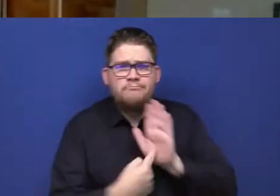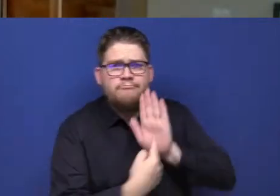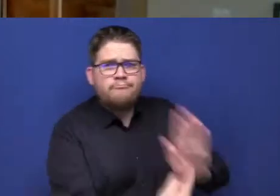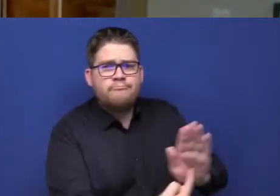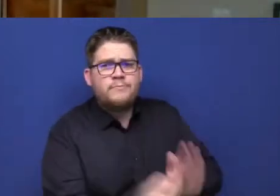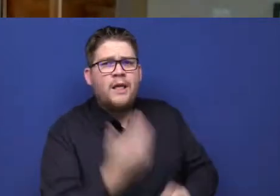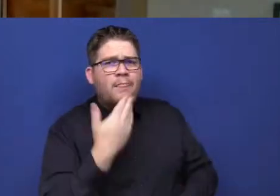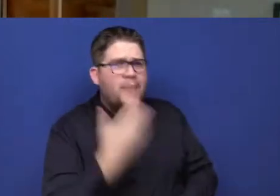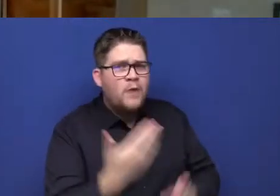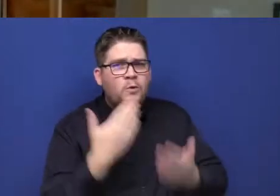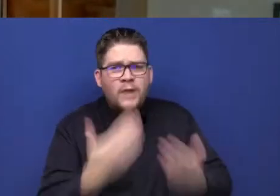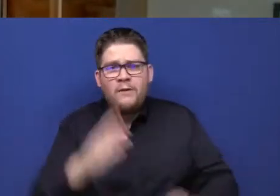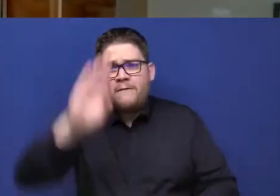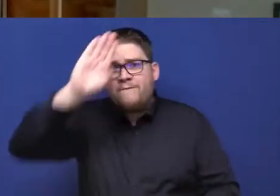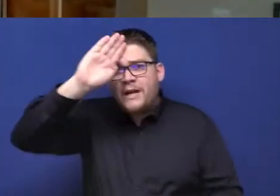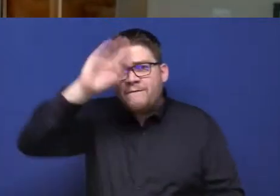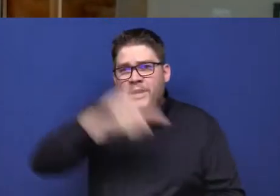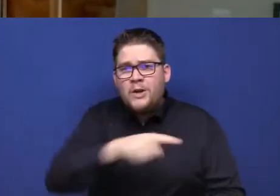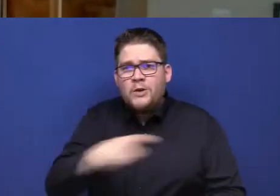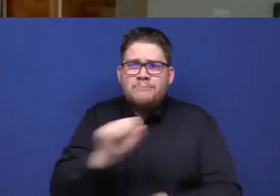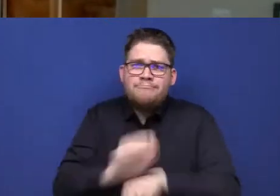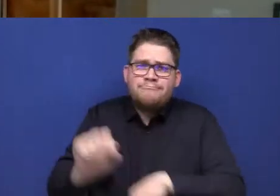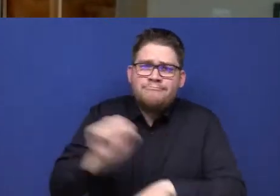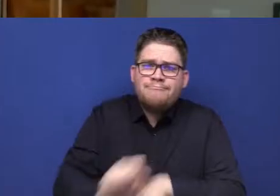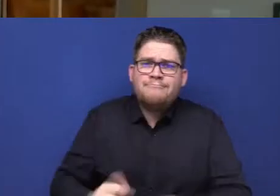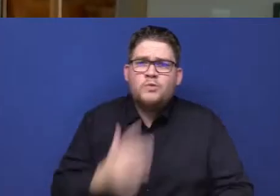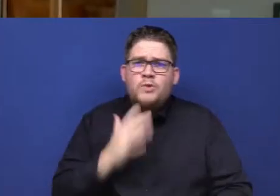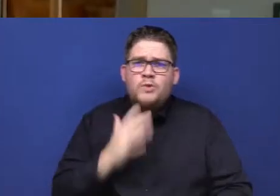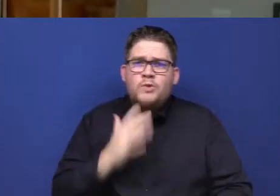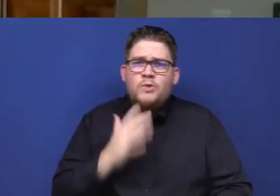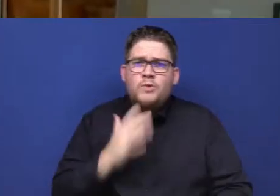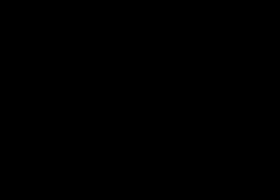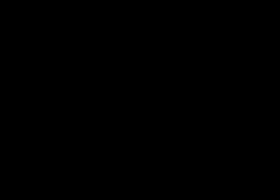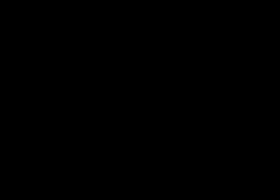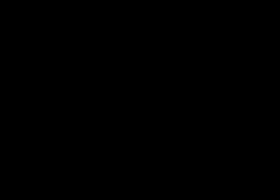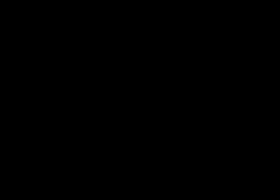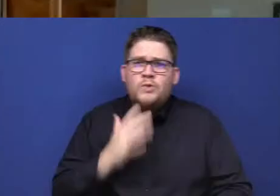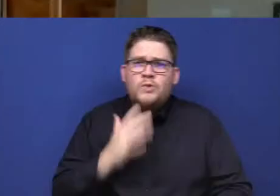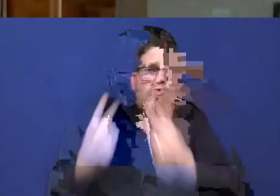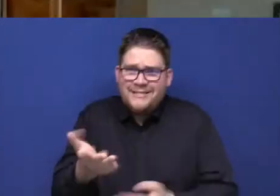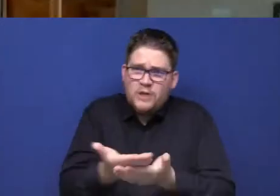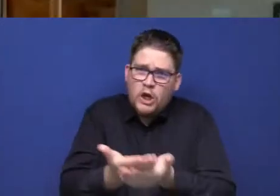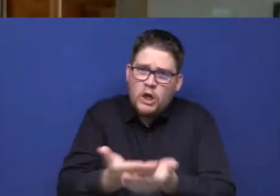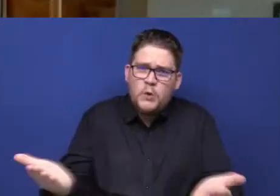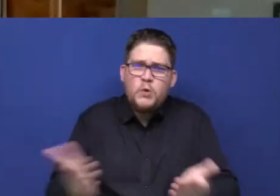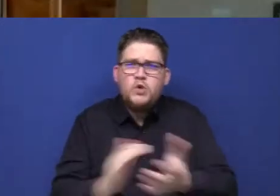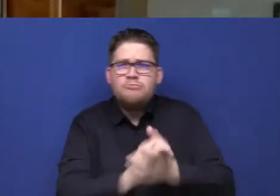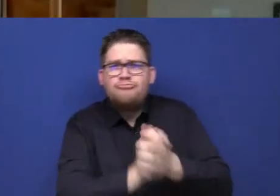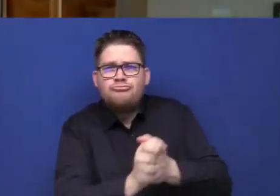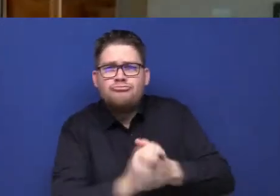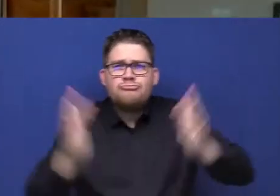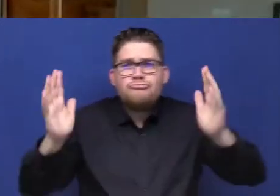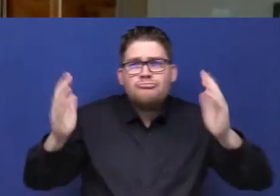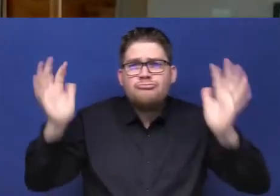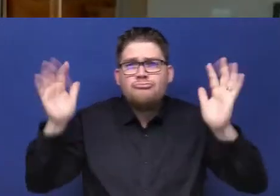greatly appreciate it. So with that, I'll close and pass it over to Brendan Rouse with Emergency BC.